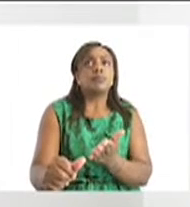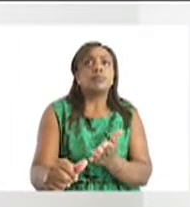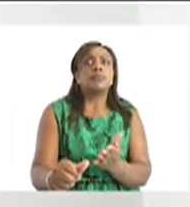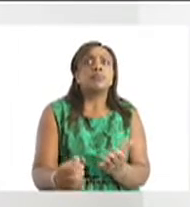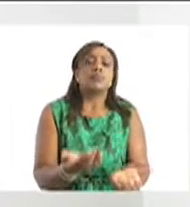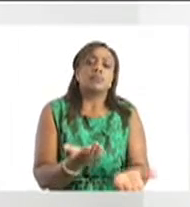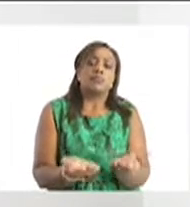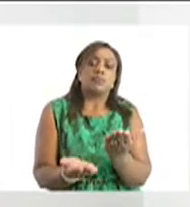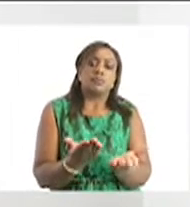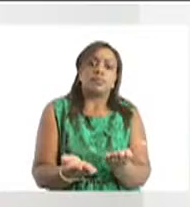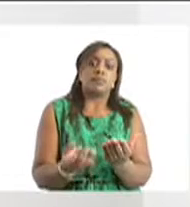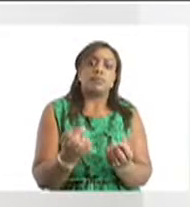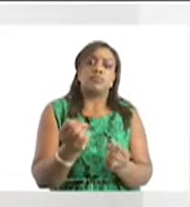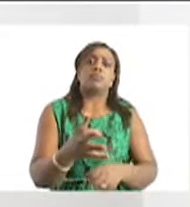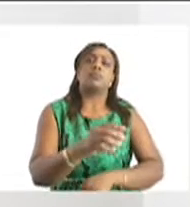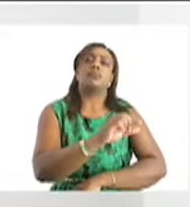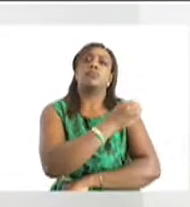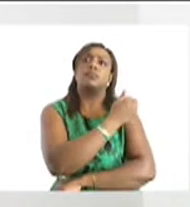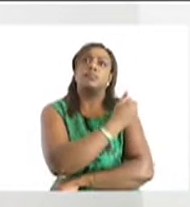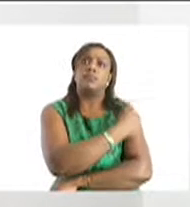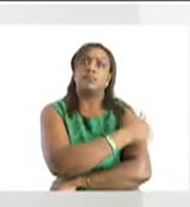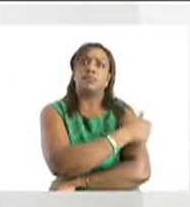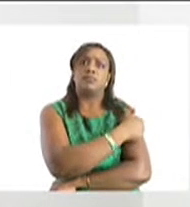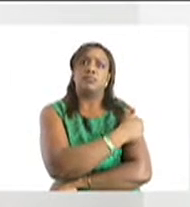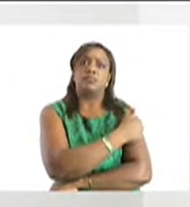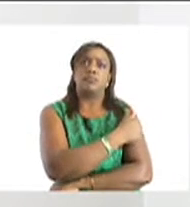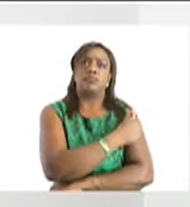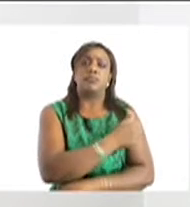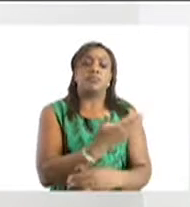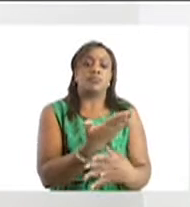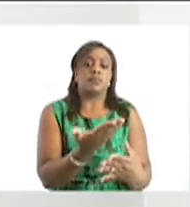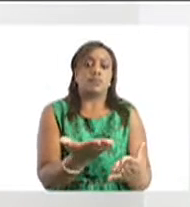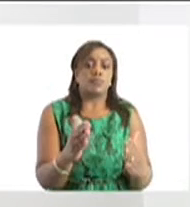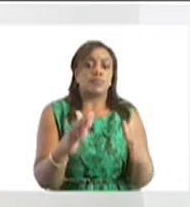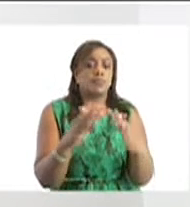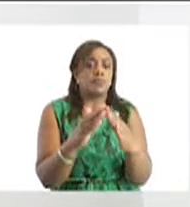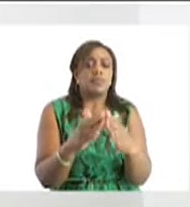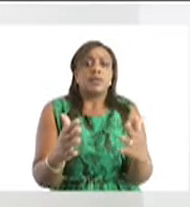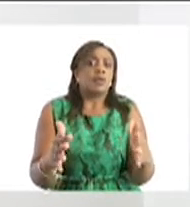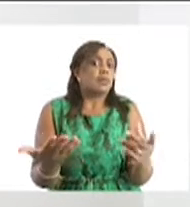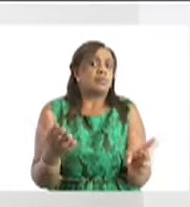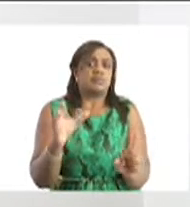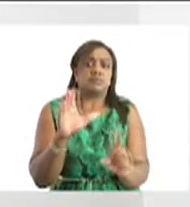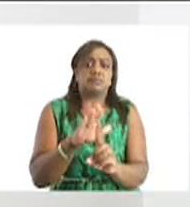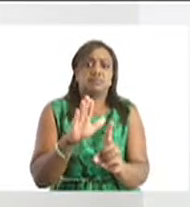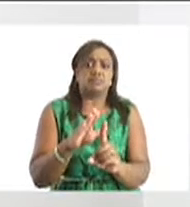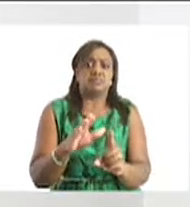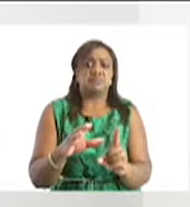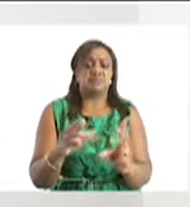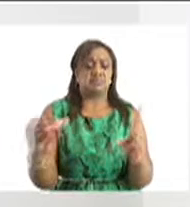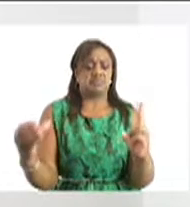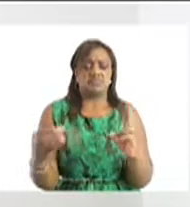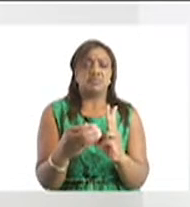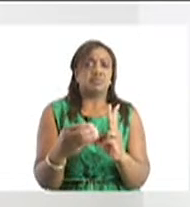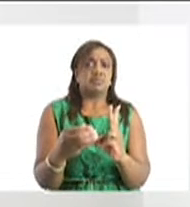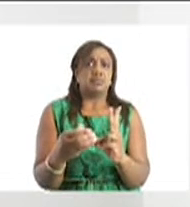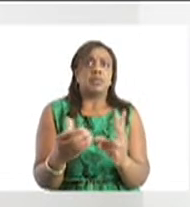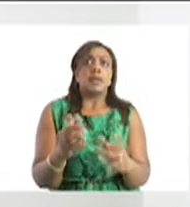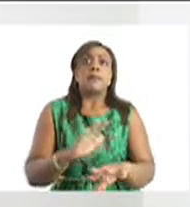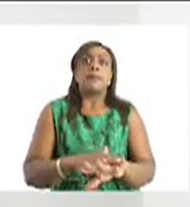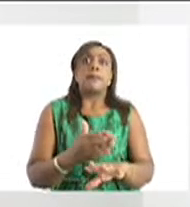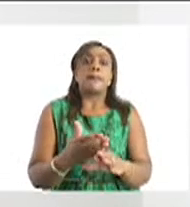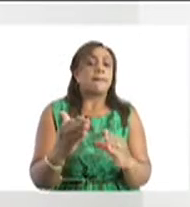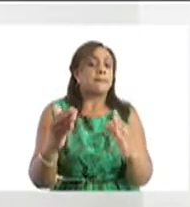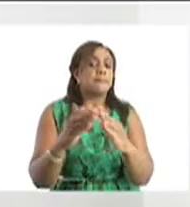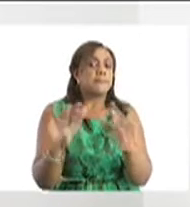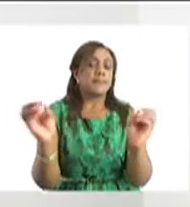services that are offered at the clinic, for instance. Right. Housing. How does this housing affect us? How does it affect us? If you don't have a house, for